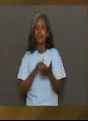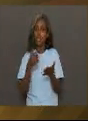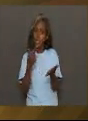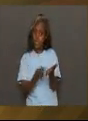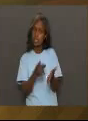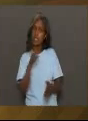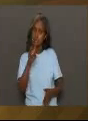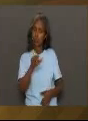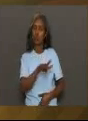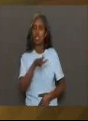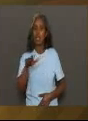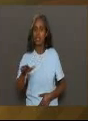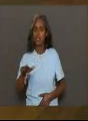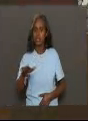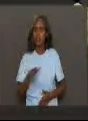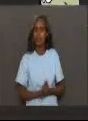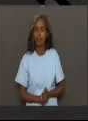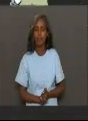these two lines.